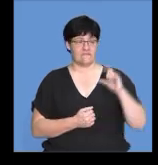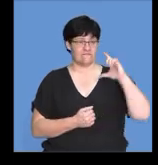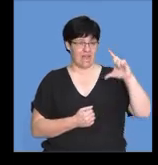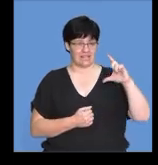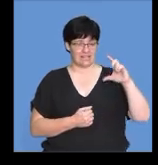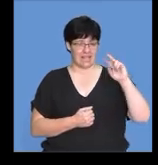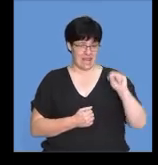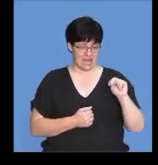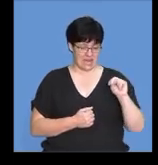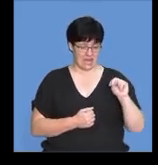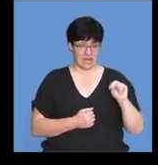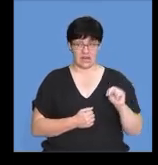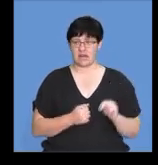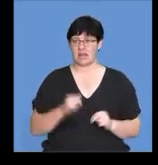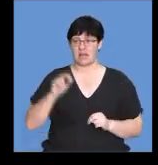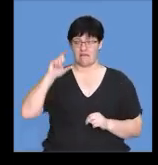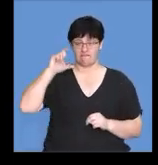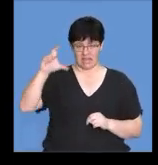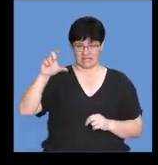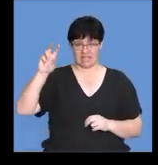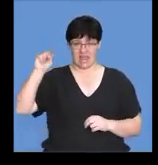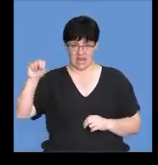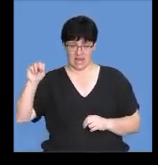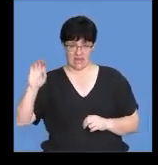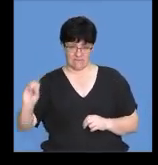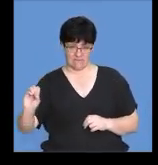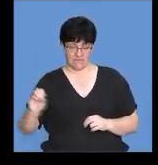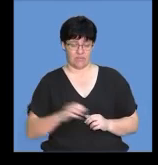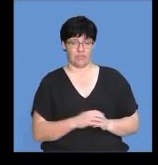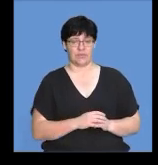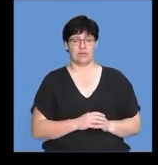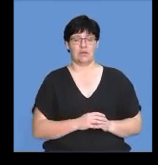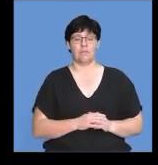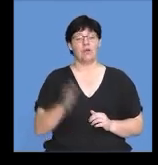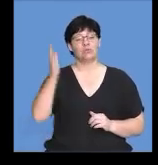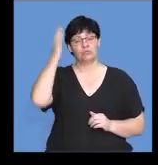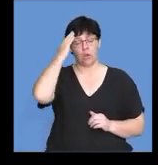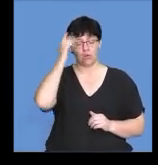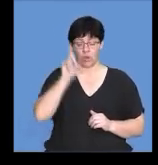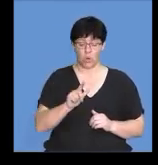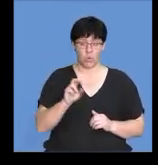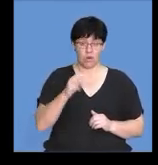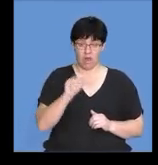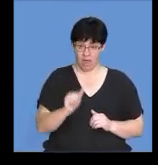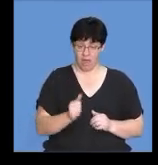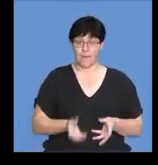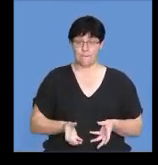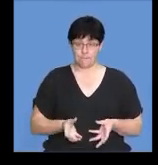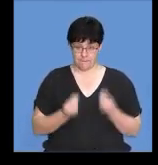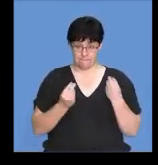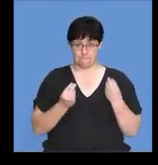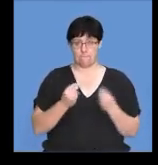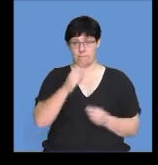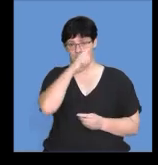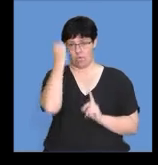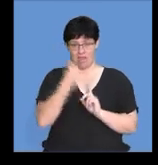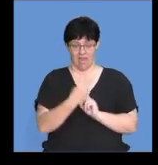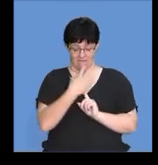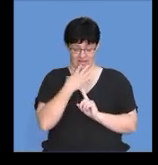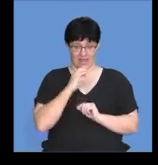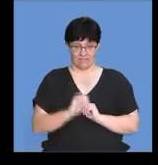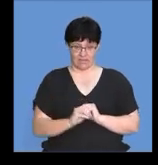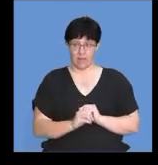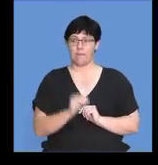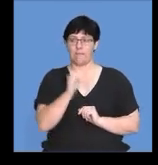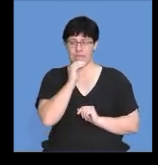unaffected, meaning that they have got a dominant allele. But knowing that Luna is affected,